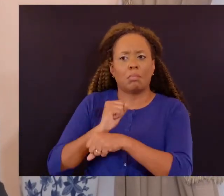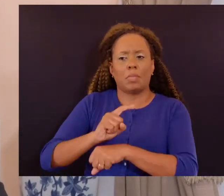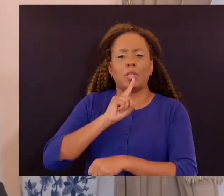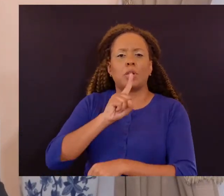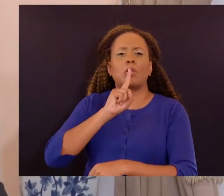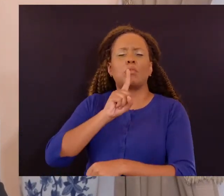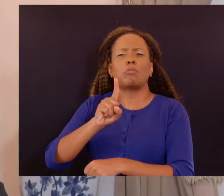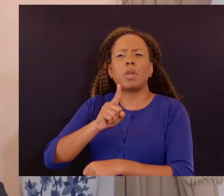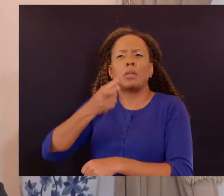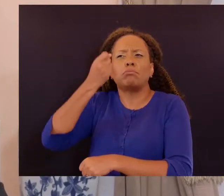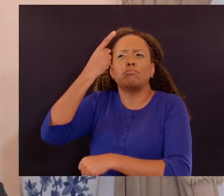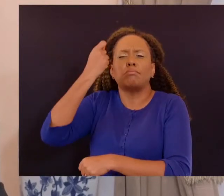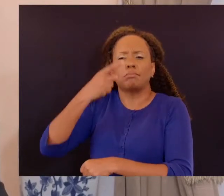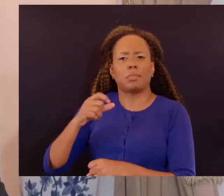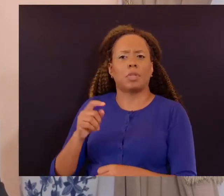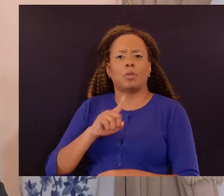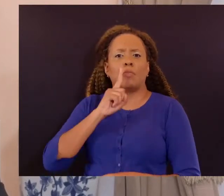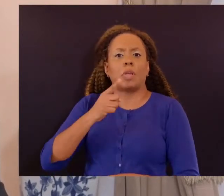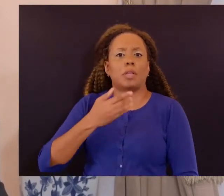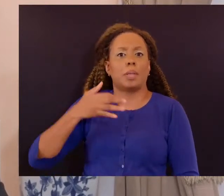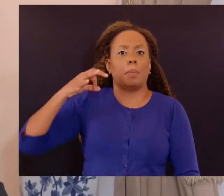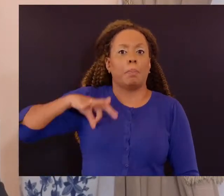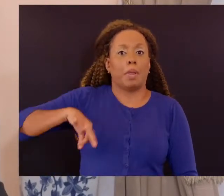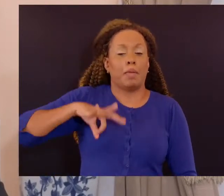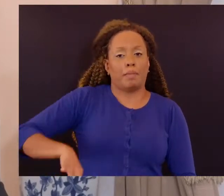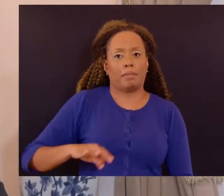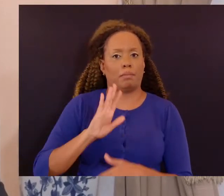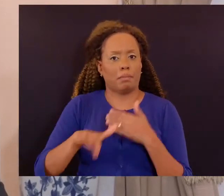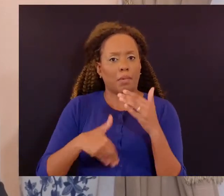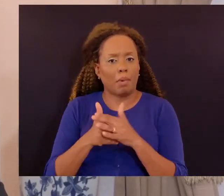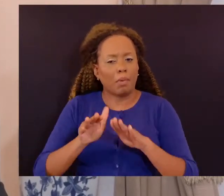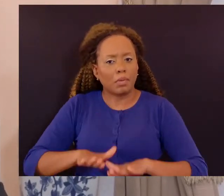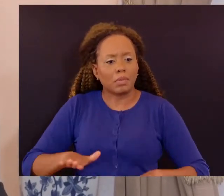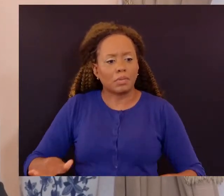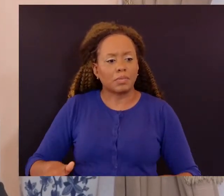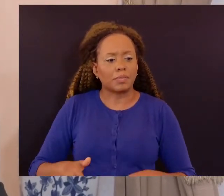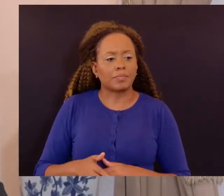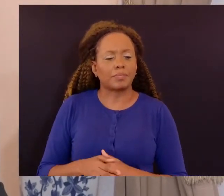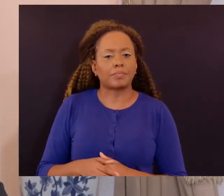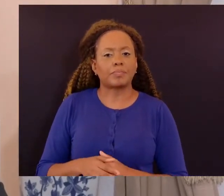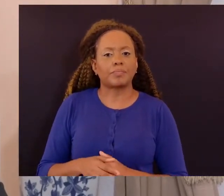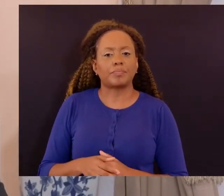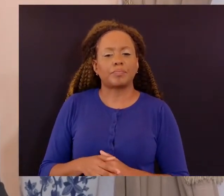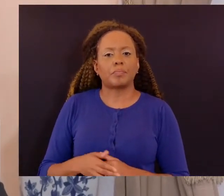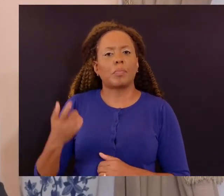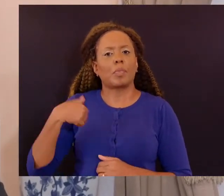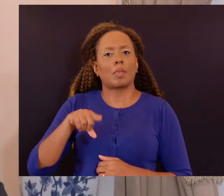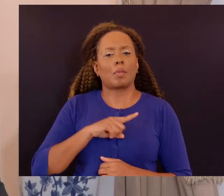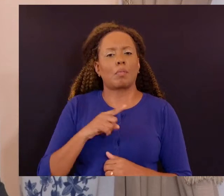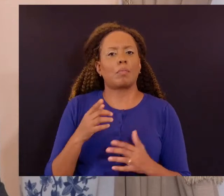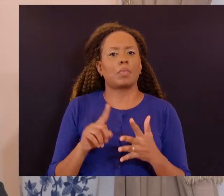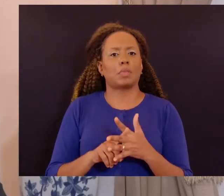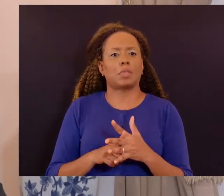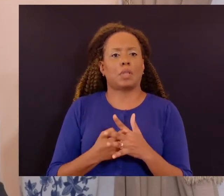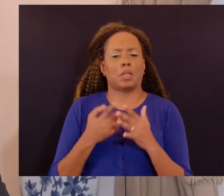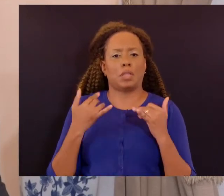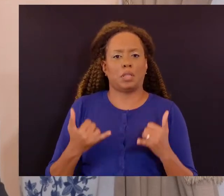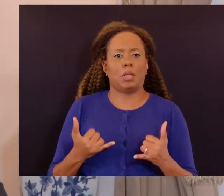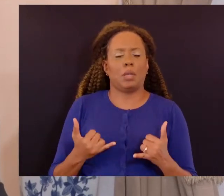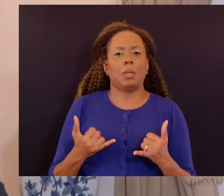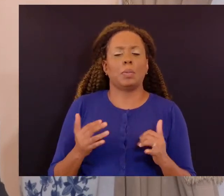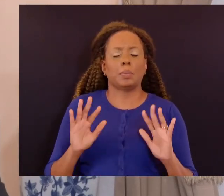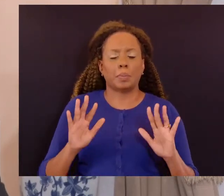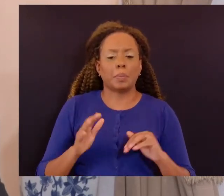to our students as possible. And we have already started the process of embarking on a series of things. Even before we've had